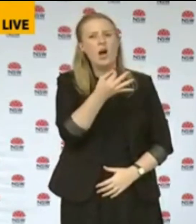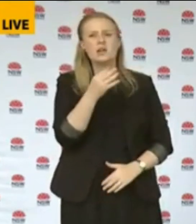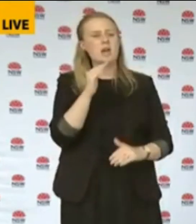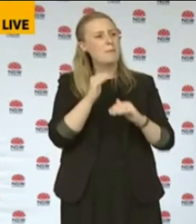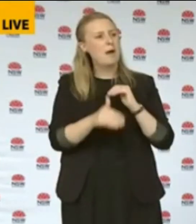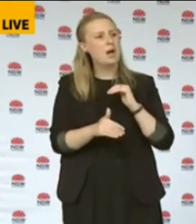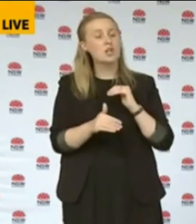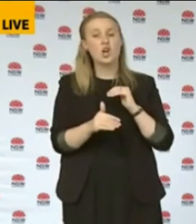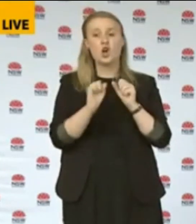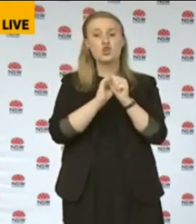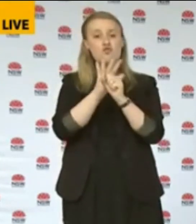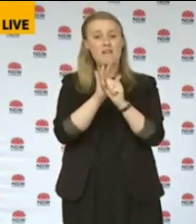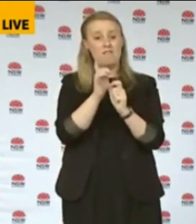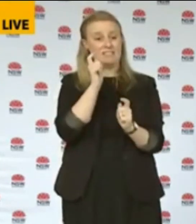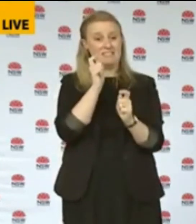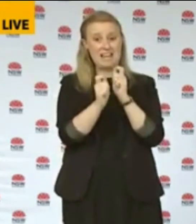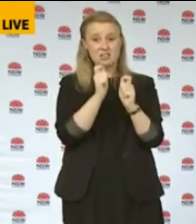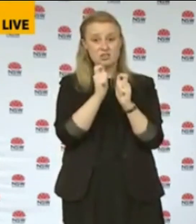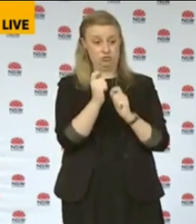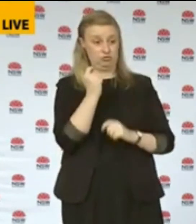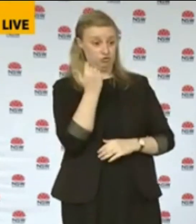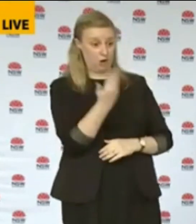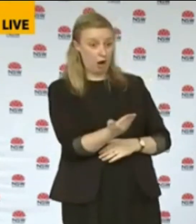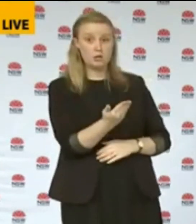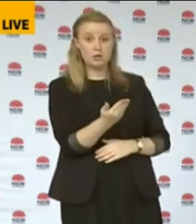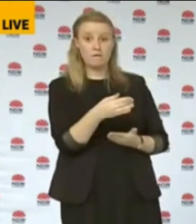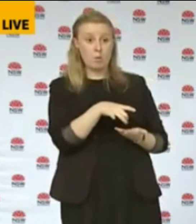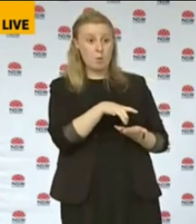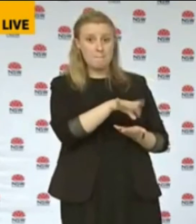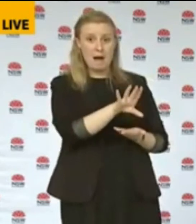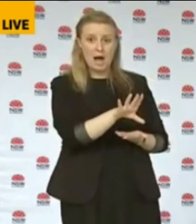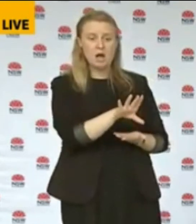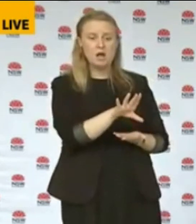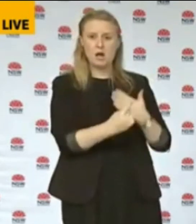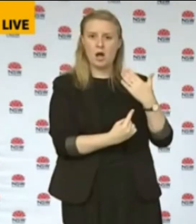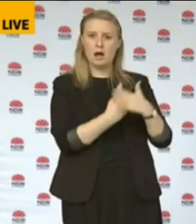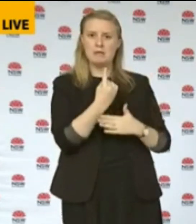off with. Oh, yeah. Again,